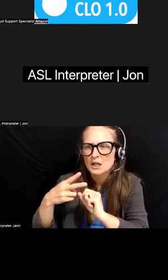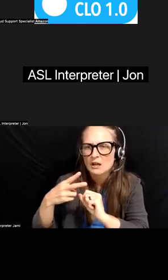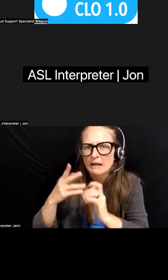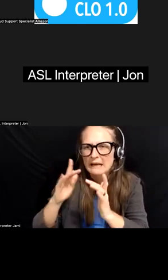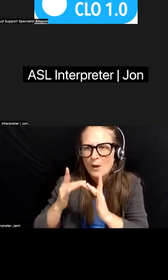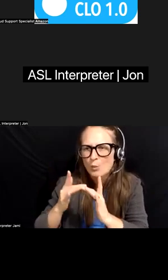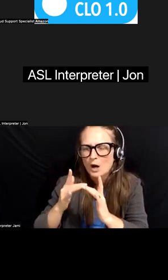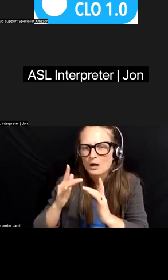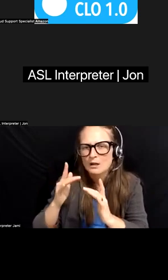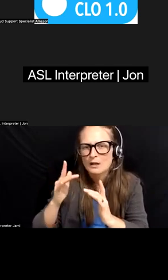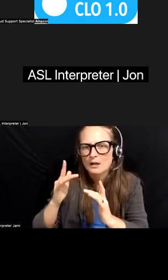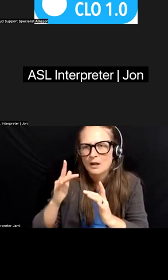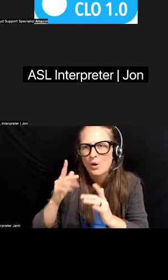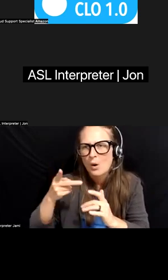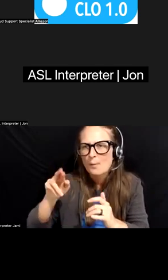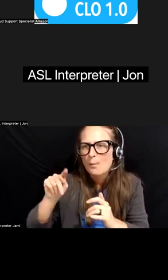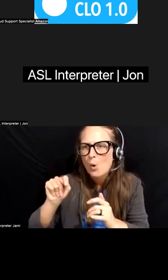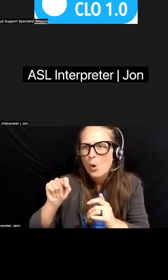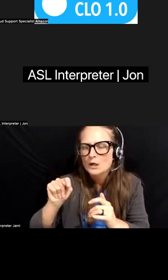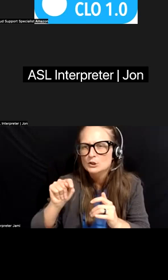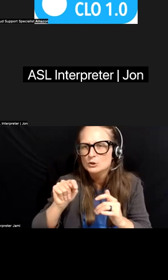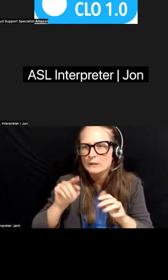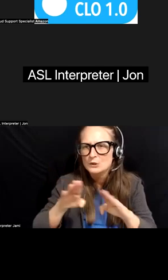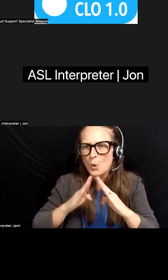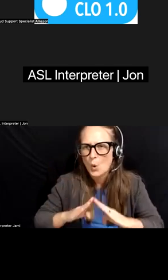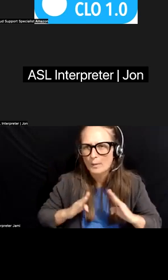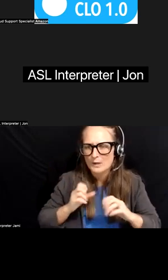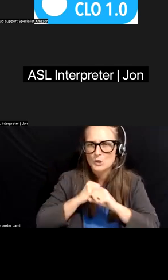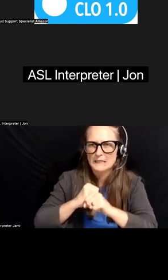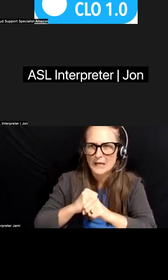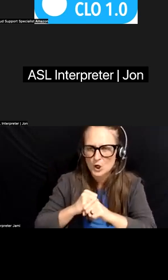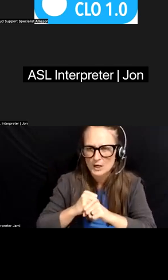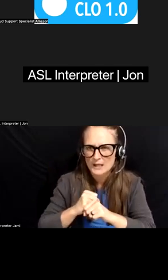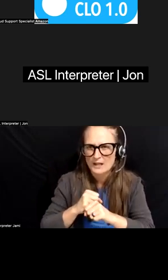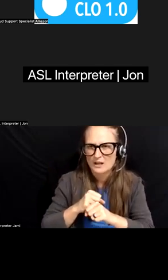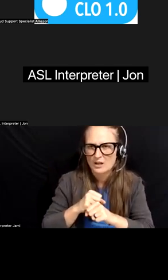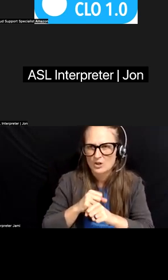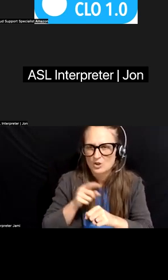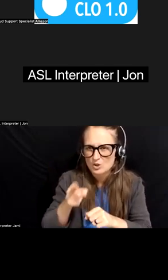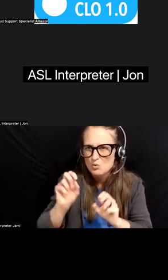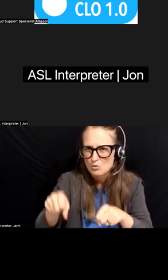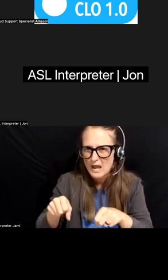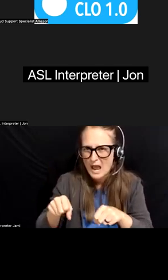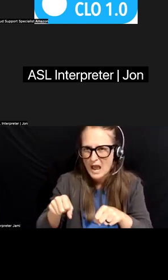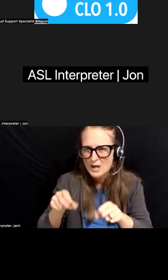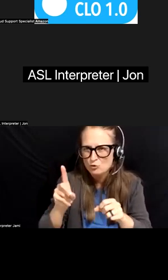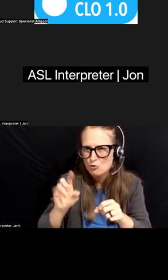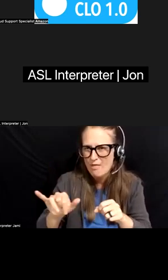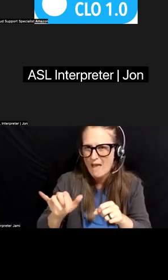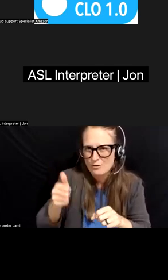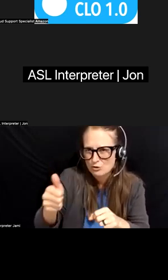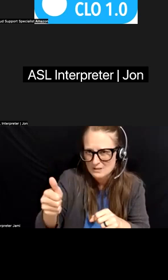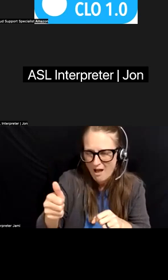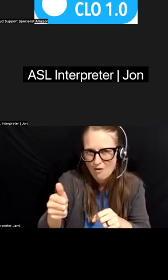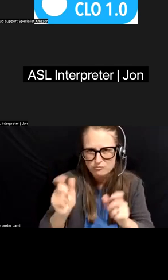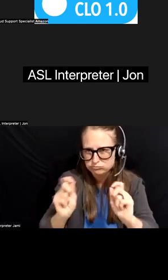of ports that you need open or security that you want. You get to craft all of that on your own and then run your